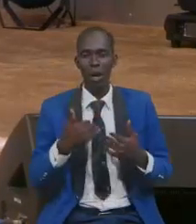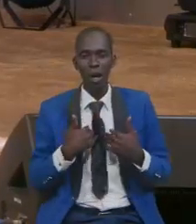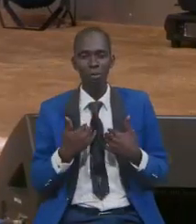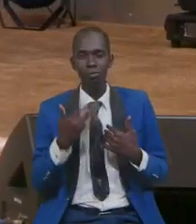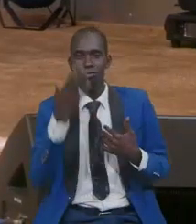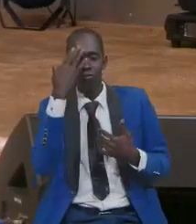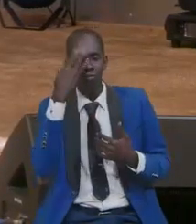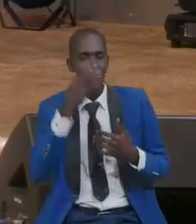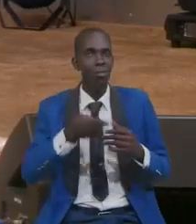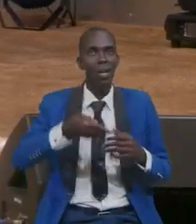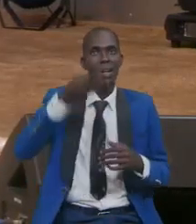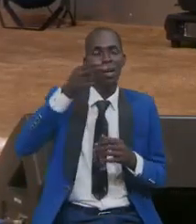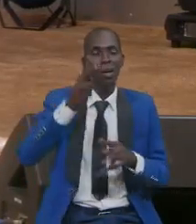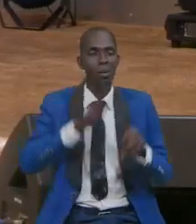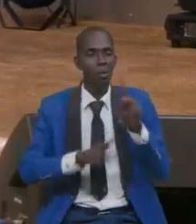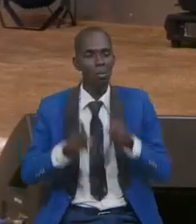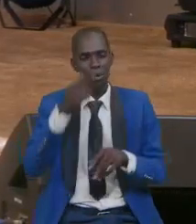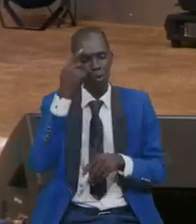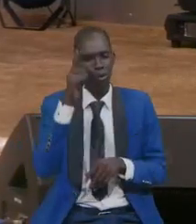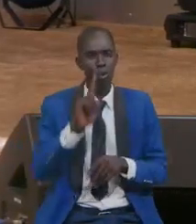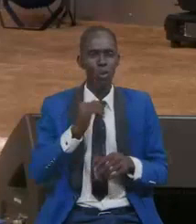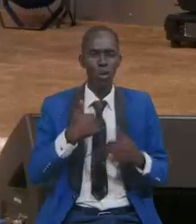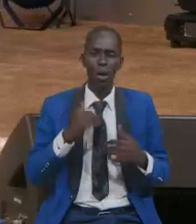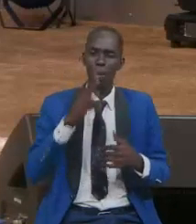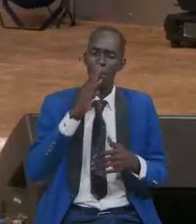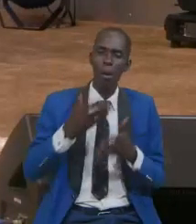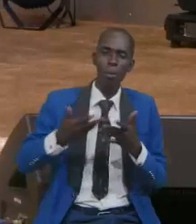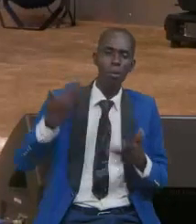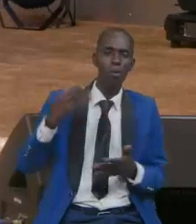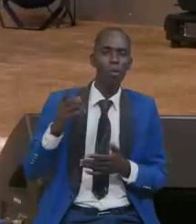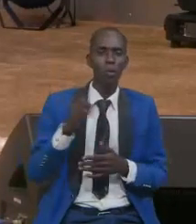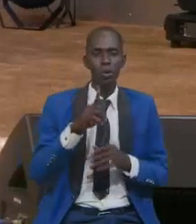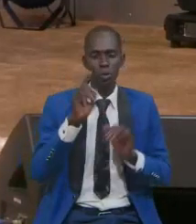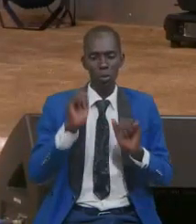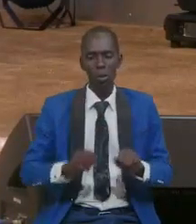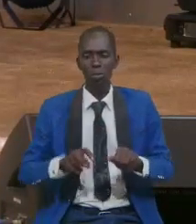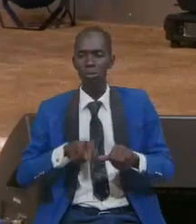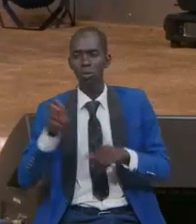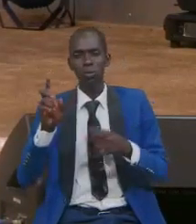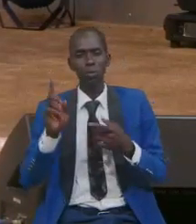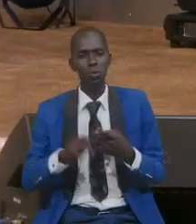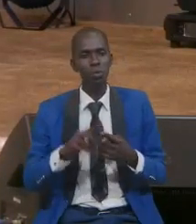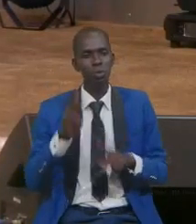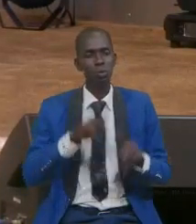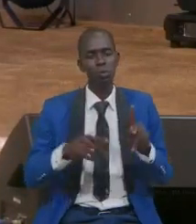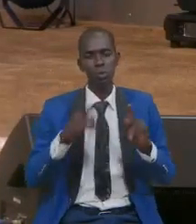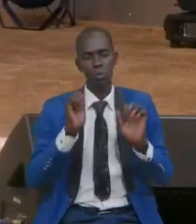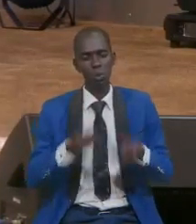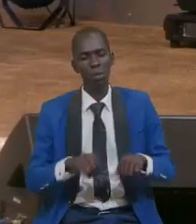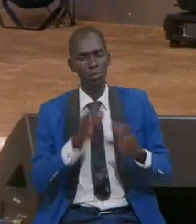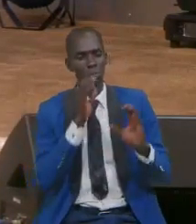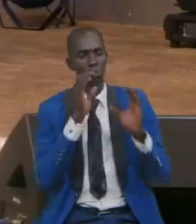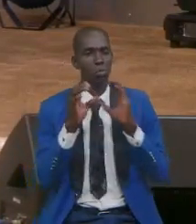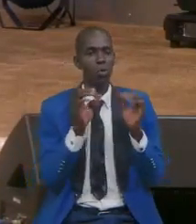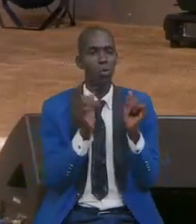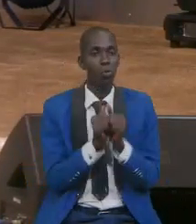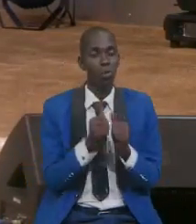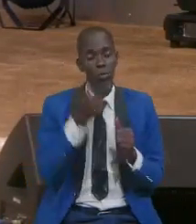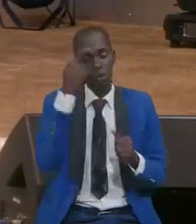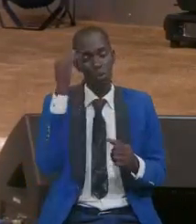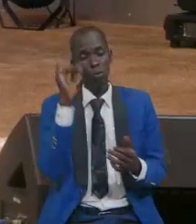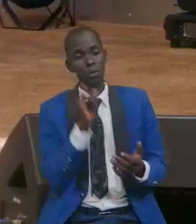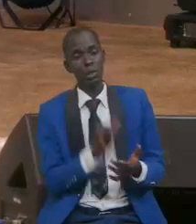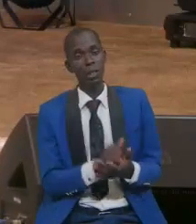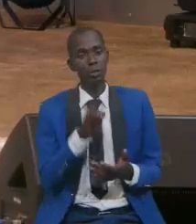because of where you are being, where you can be, and who you can talk to. Therefore, your heart is lifted